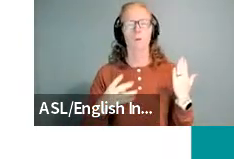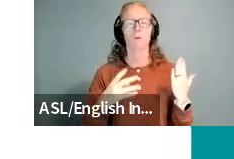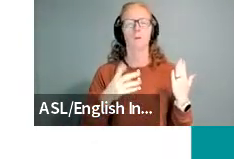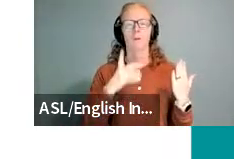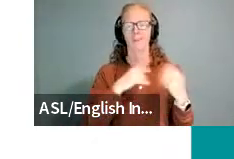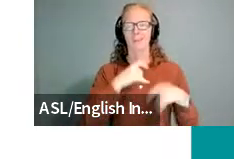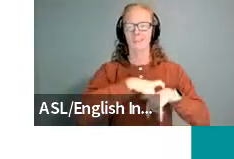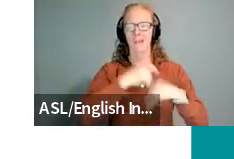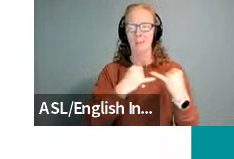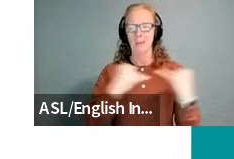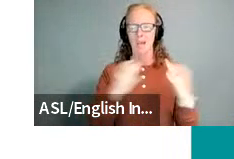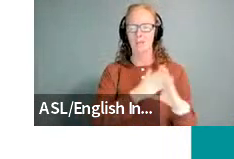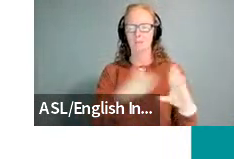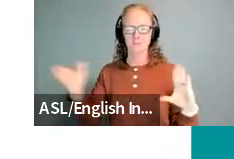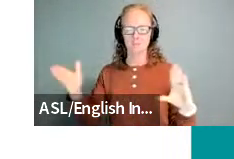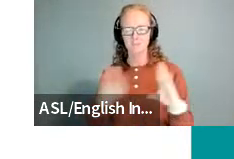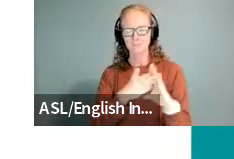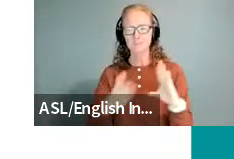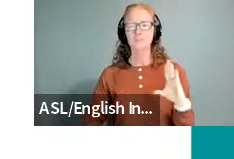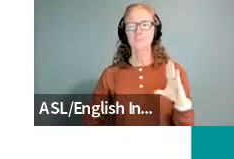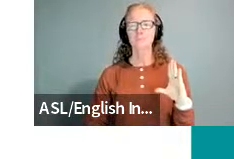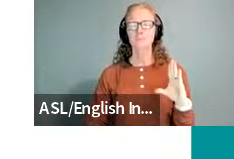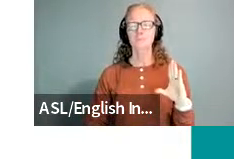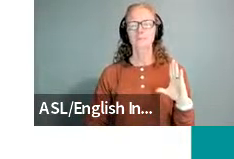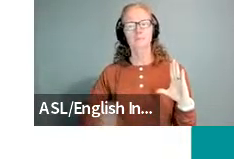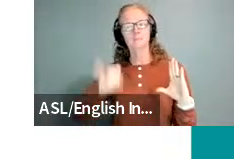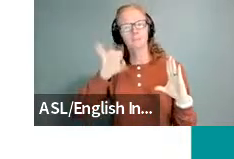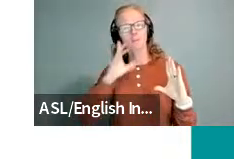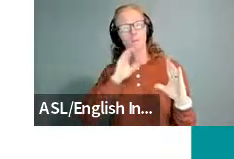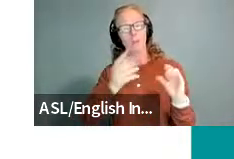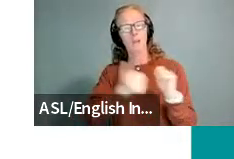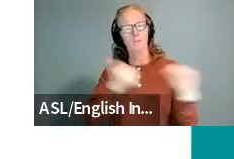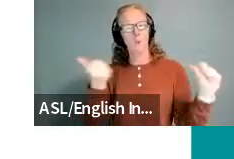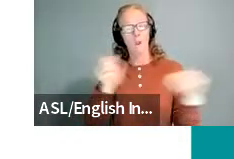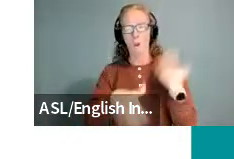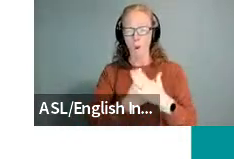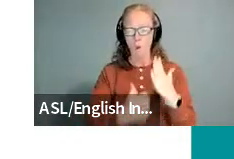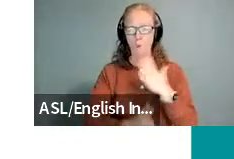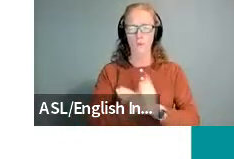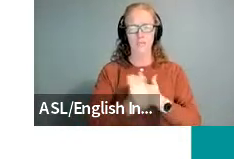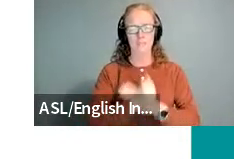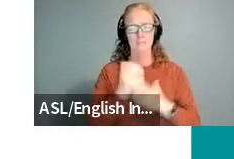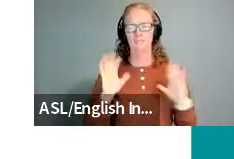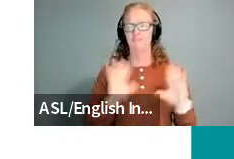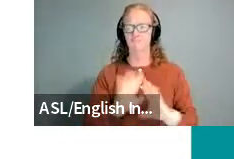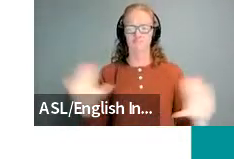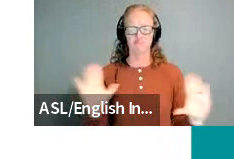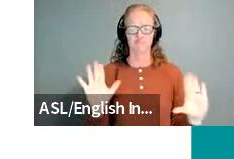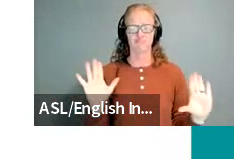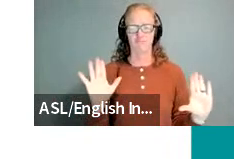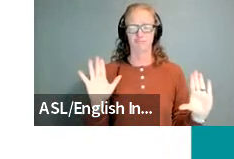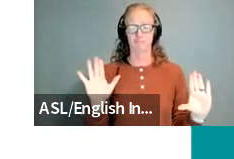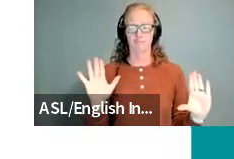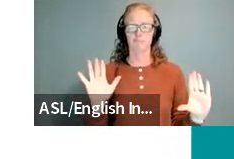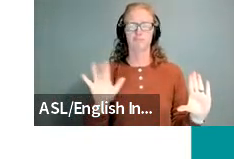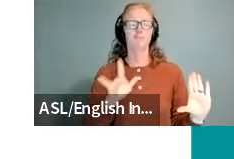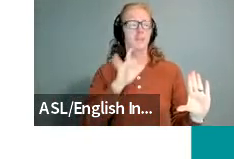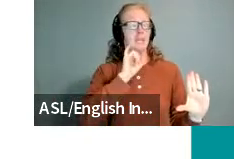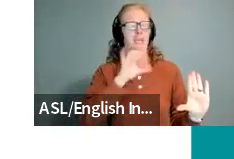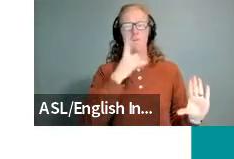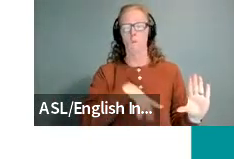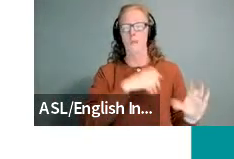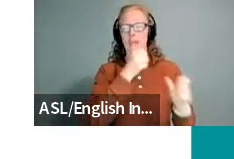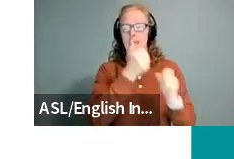timeline. If we're able to completely avoid all risks, mitigate for any risk that come up, hit every